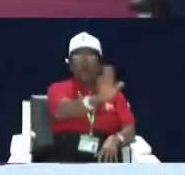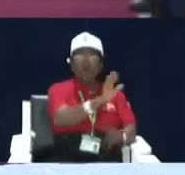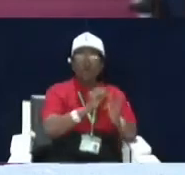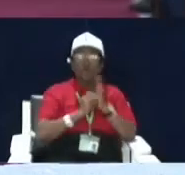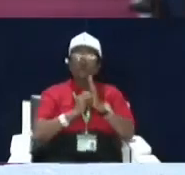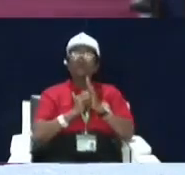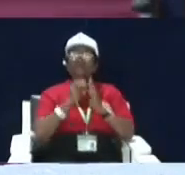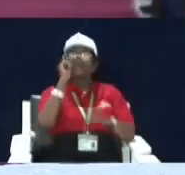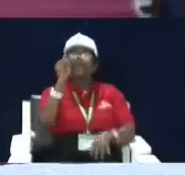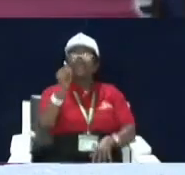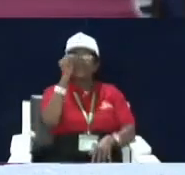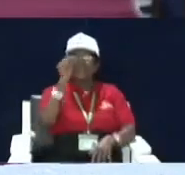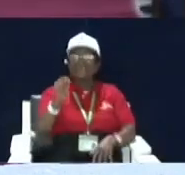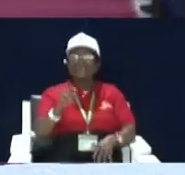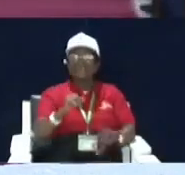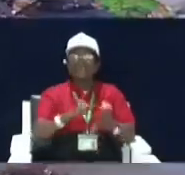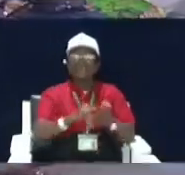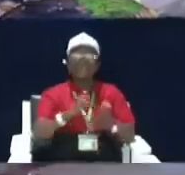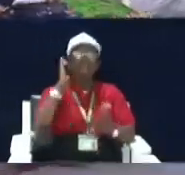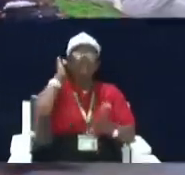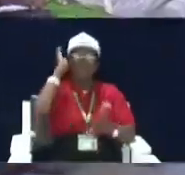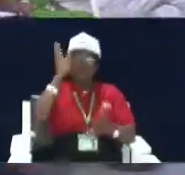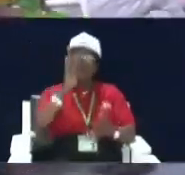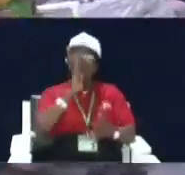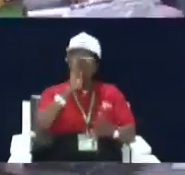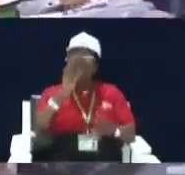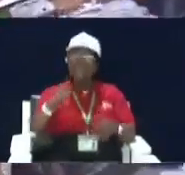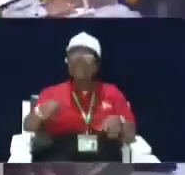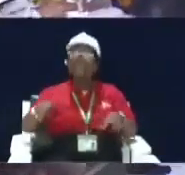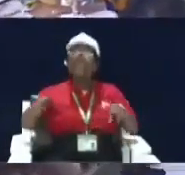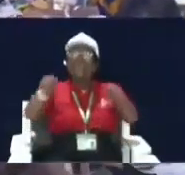it will be similar to that.